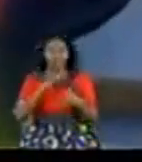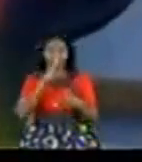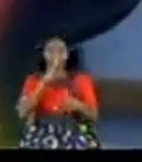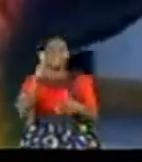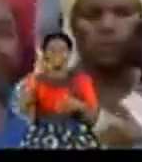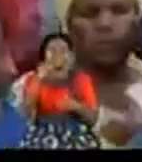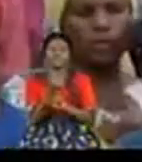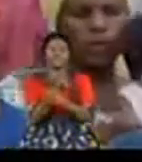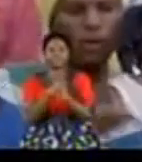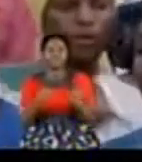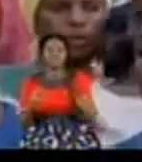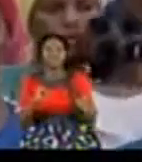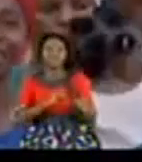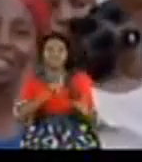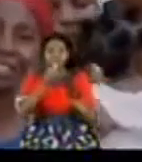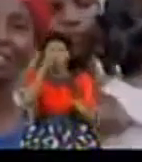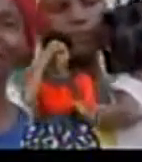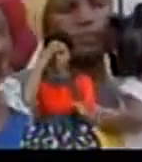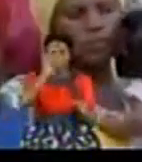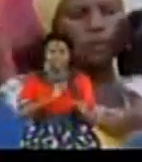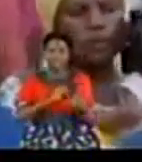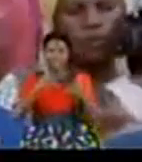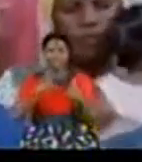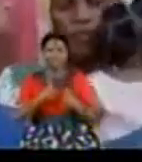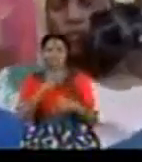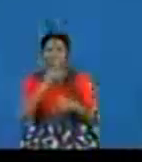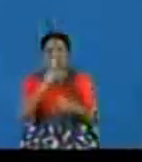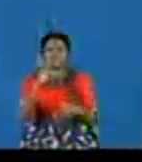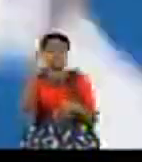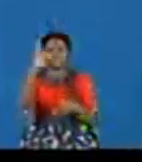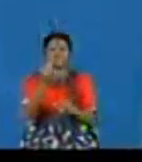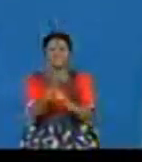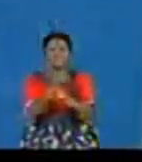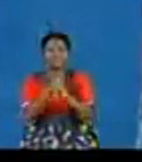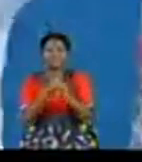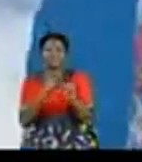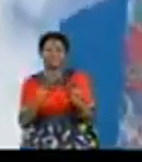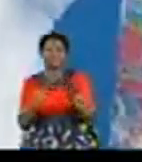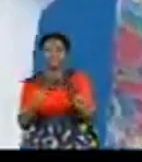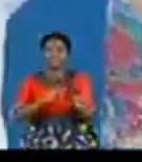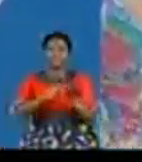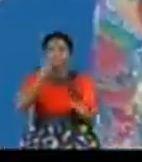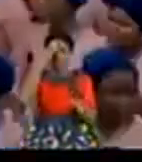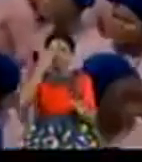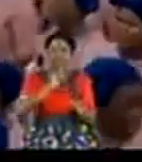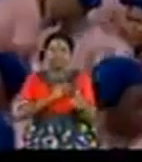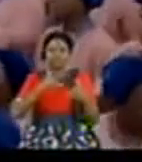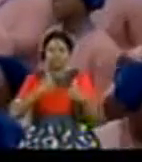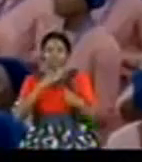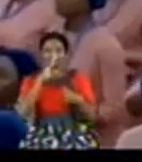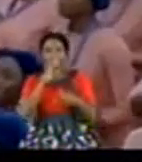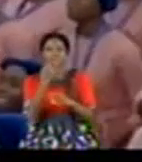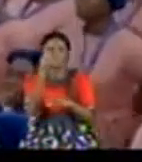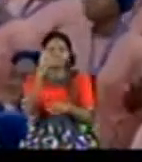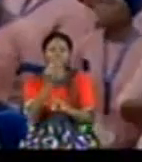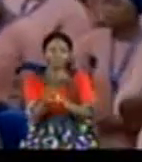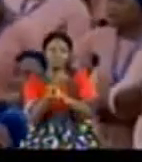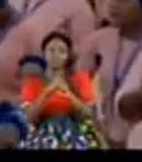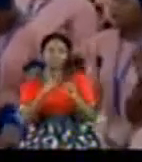I I know I I know know I